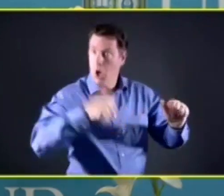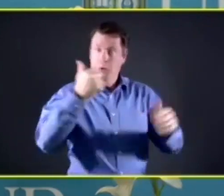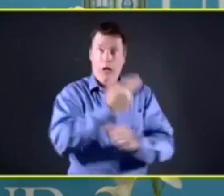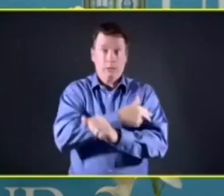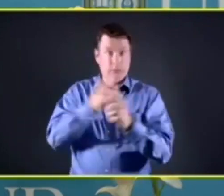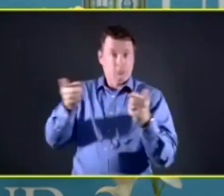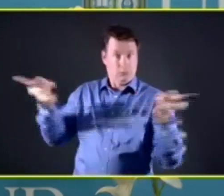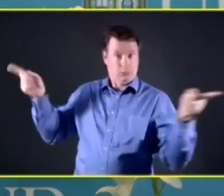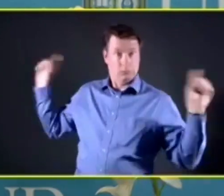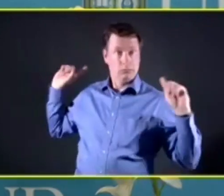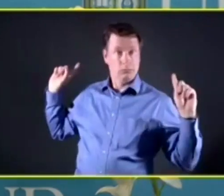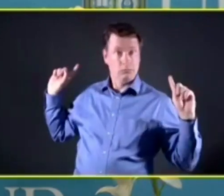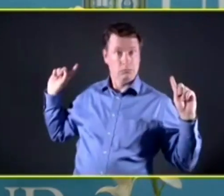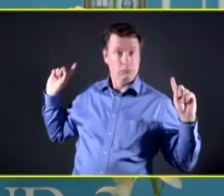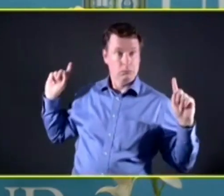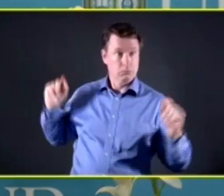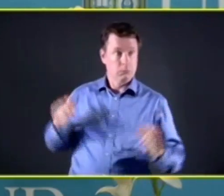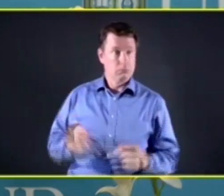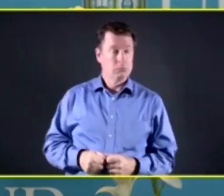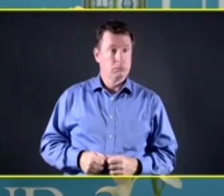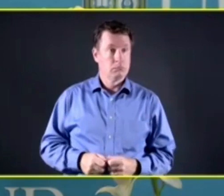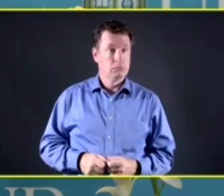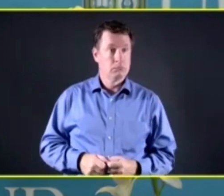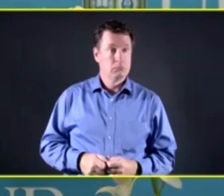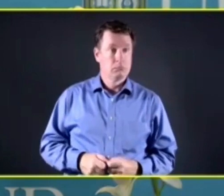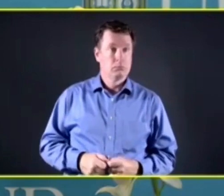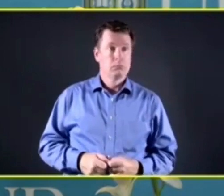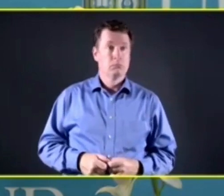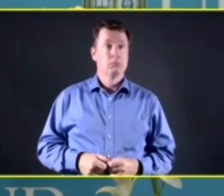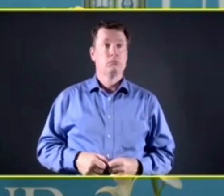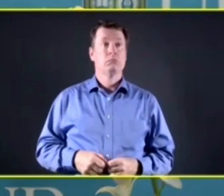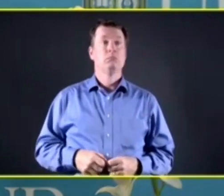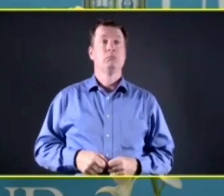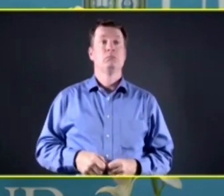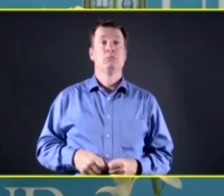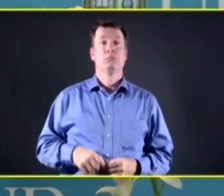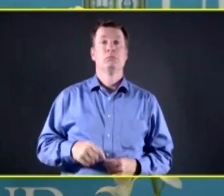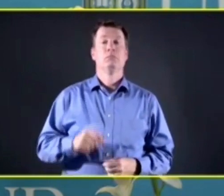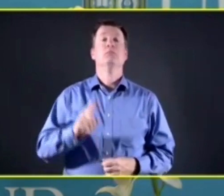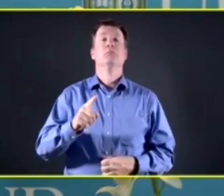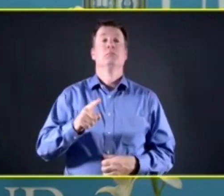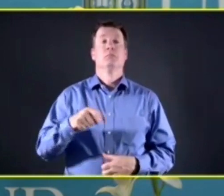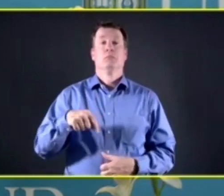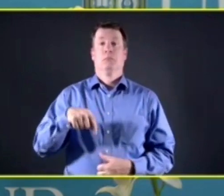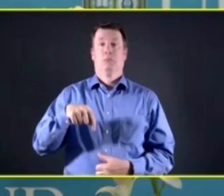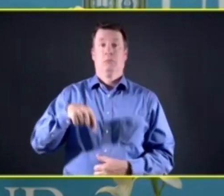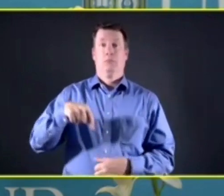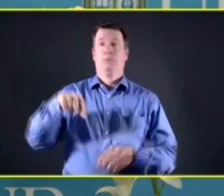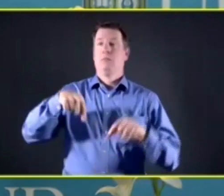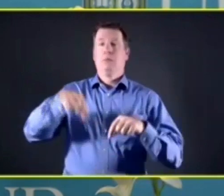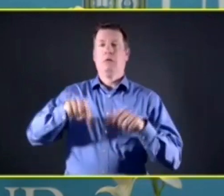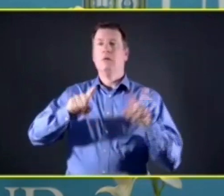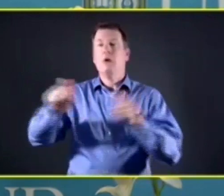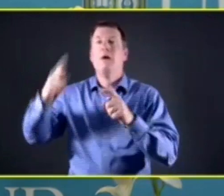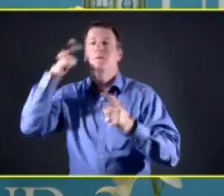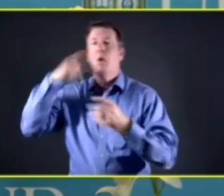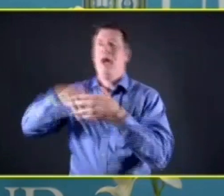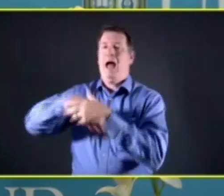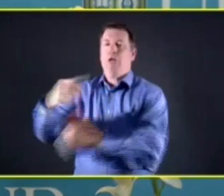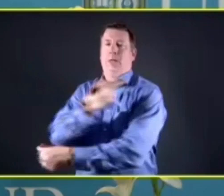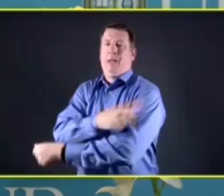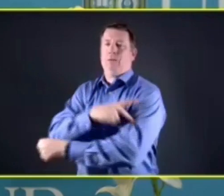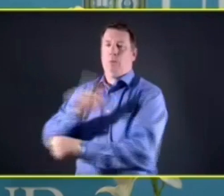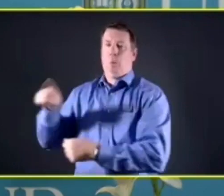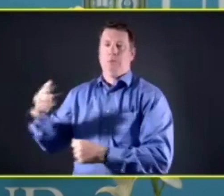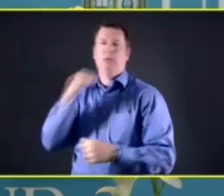use a lower dose of hydroxychloroquine in these patients. Referring to the dose, I should mention